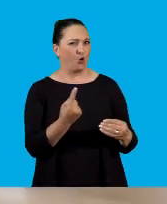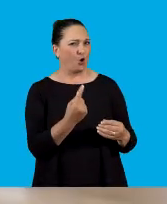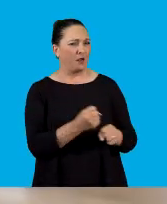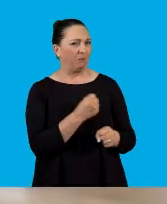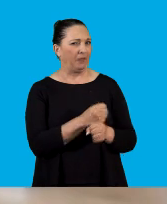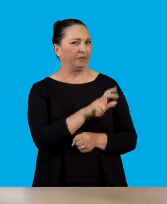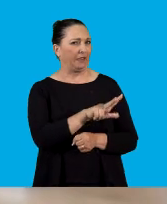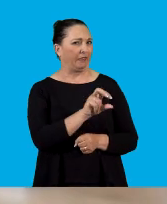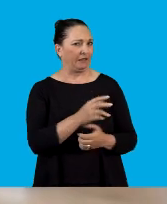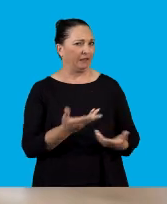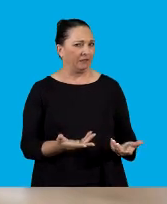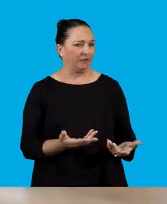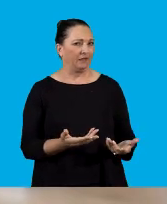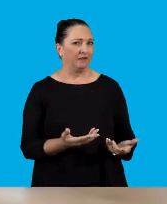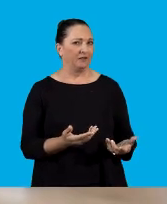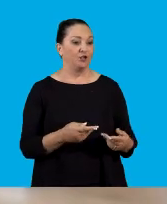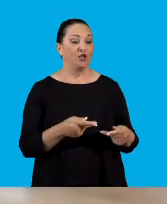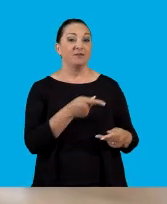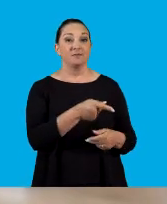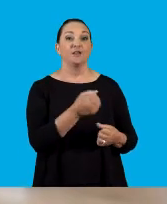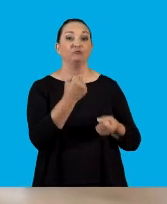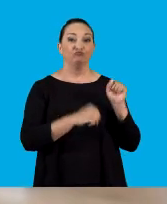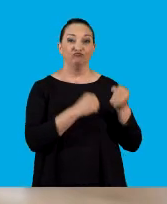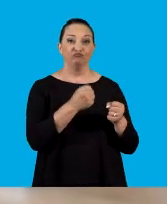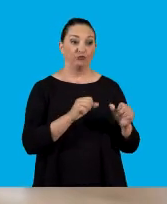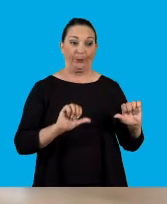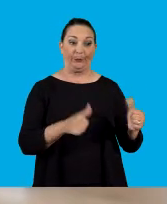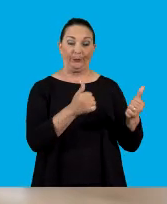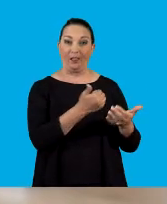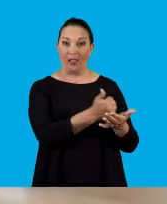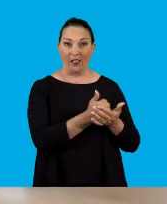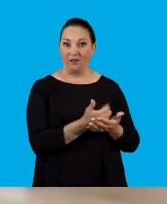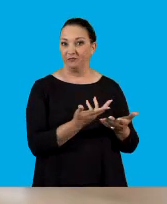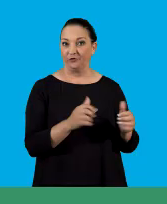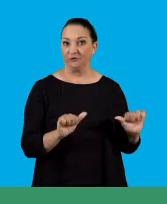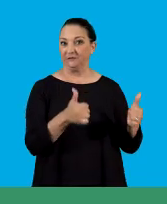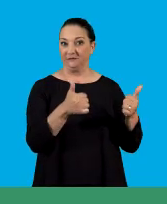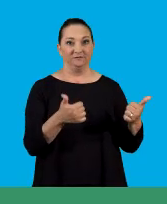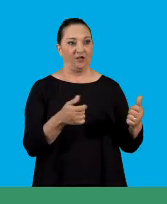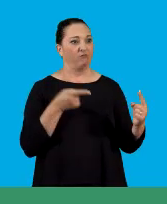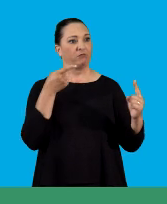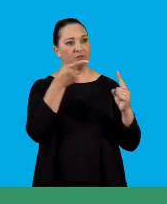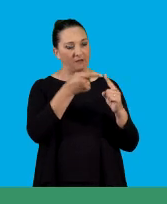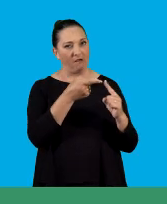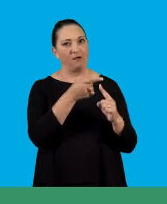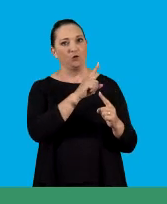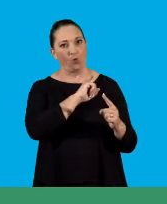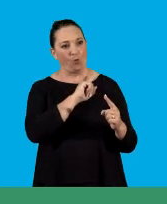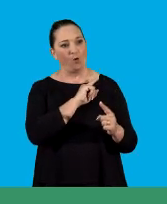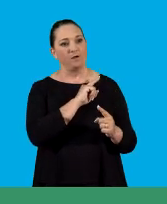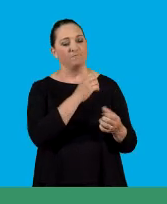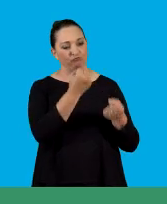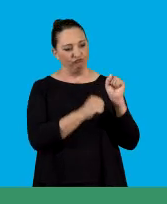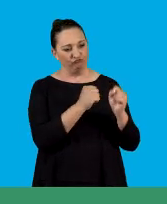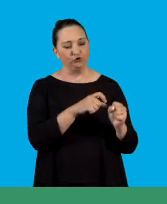80, it means now the production function is not contributing to the success because they are not reaching the target. The target of